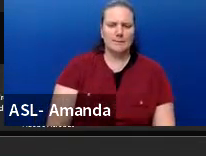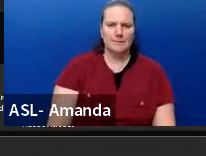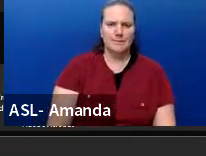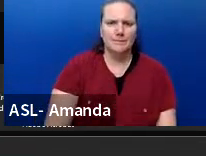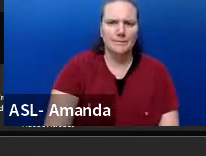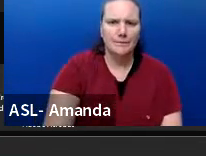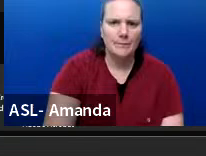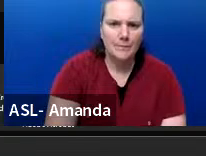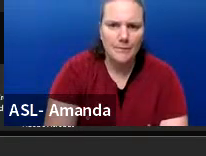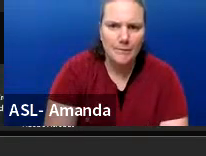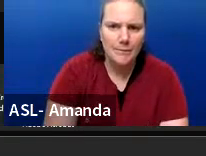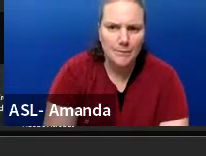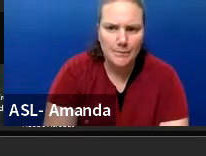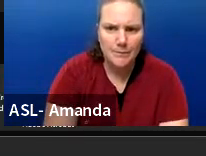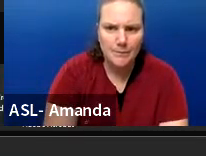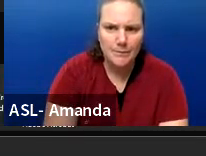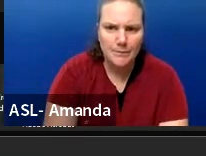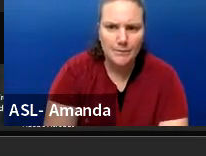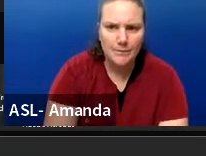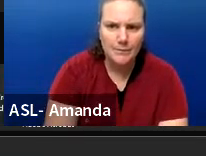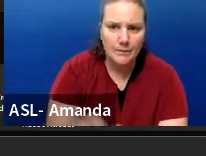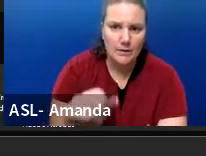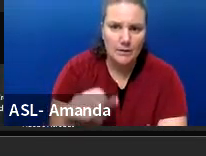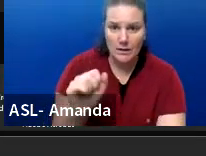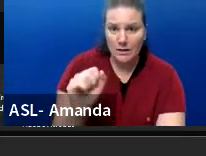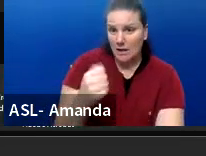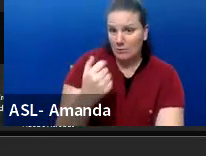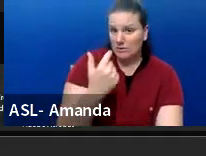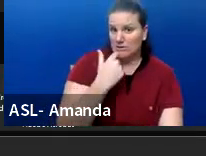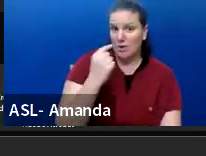Can we just say trades?